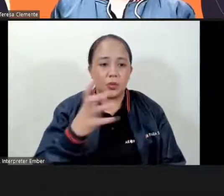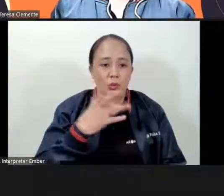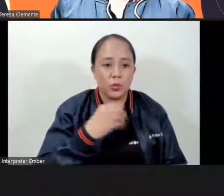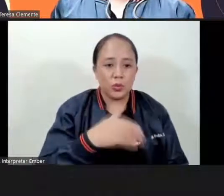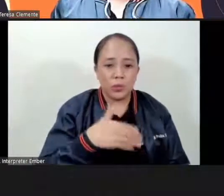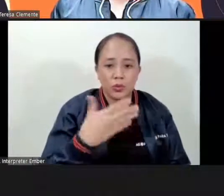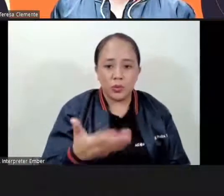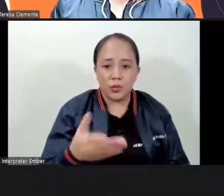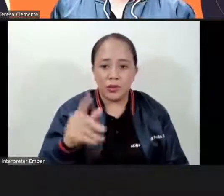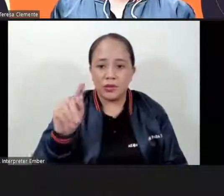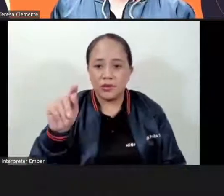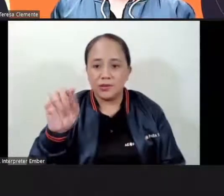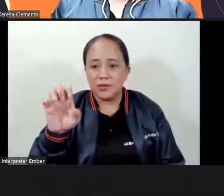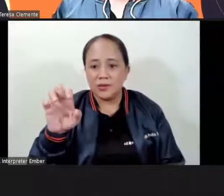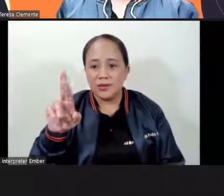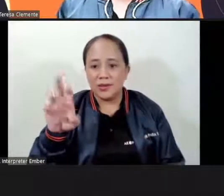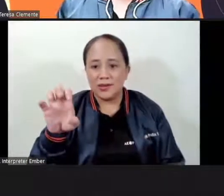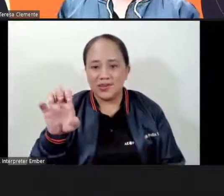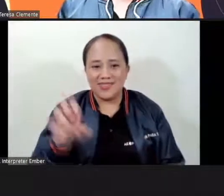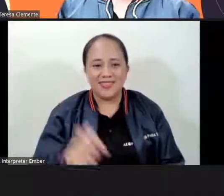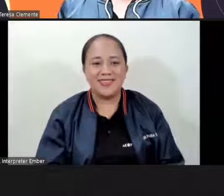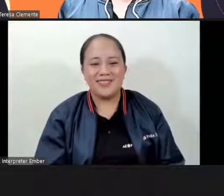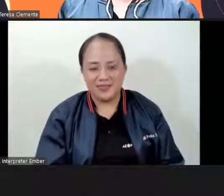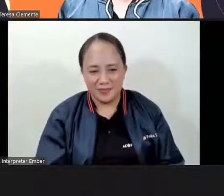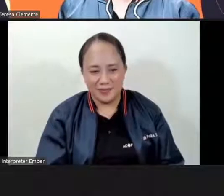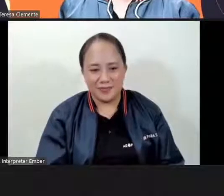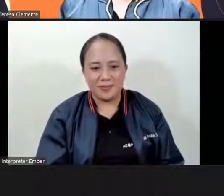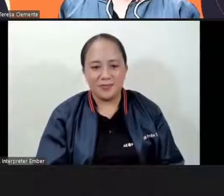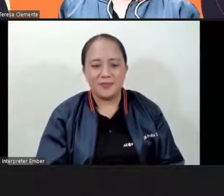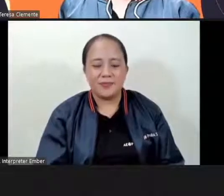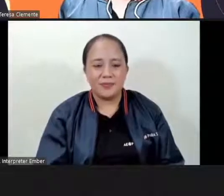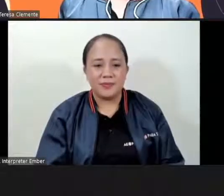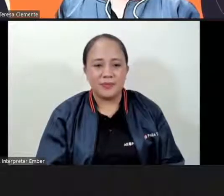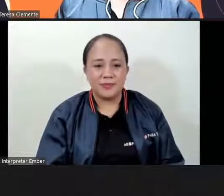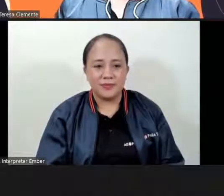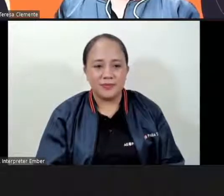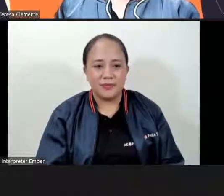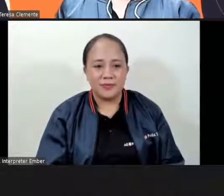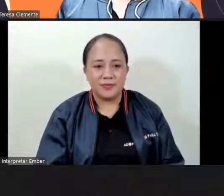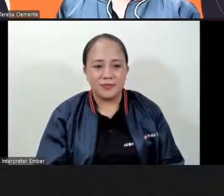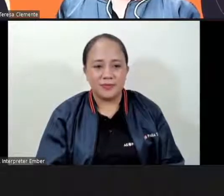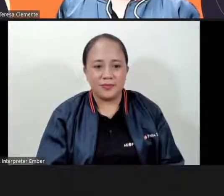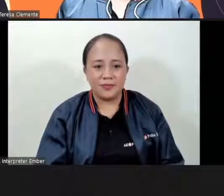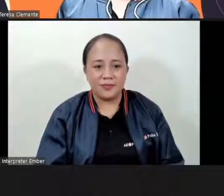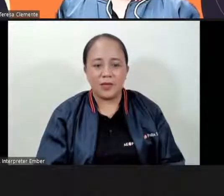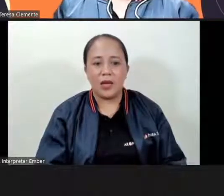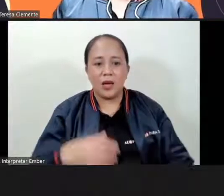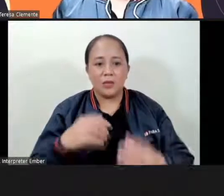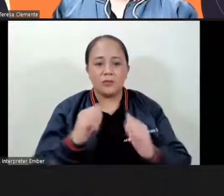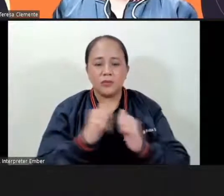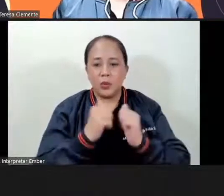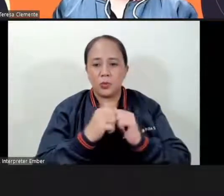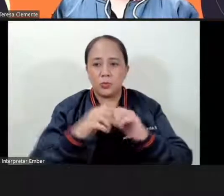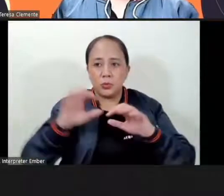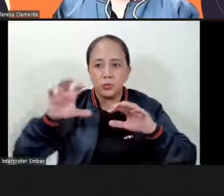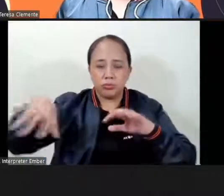Re. Mr. Re. How are the demographics in